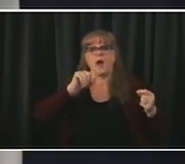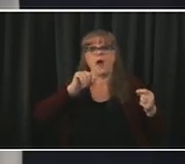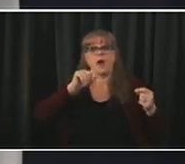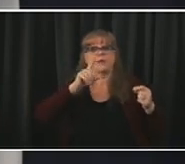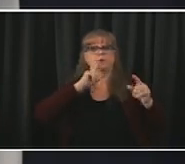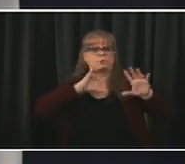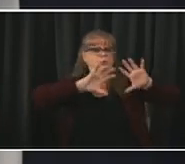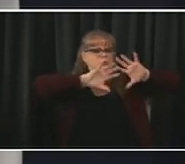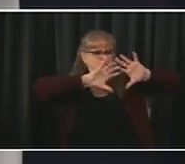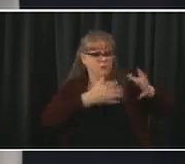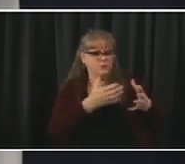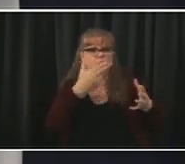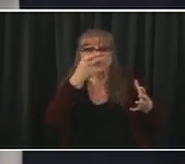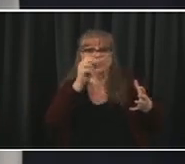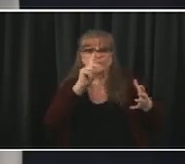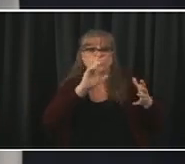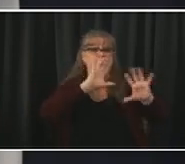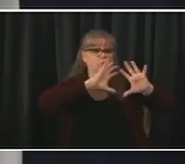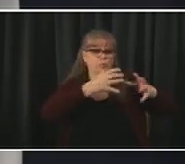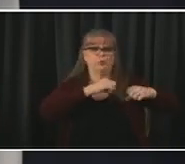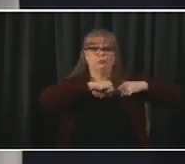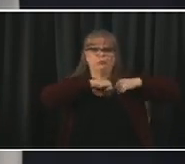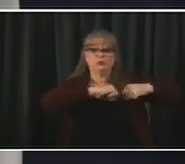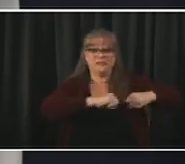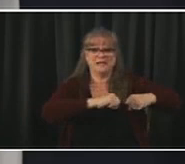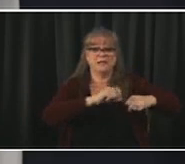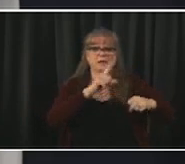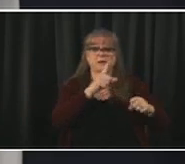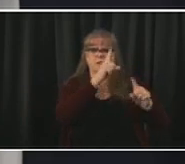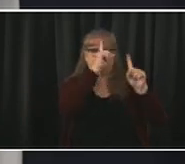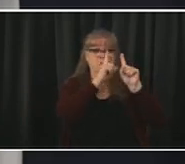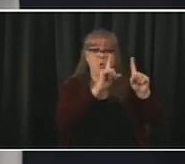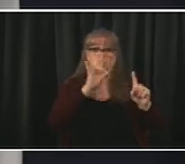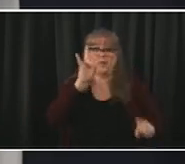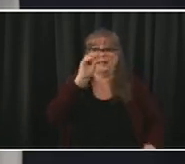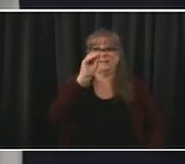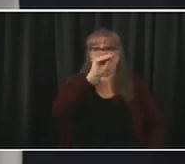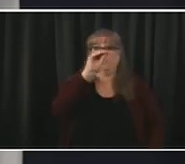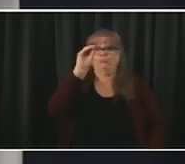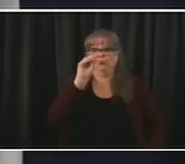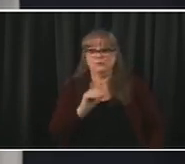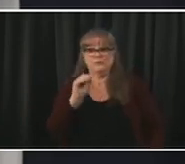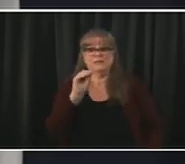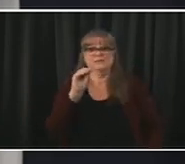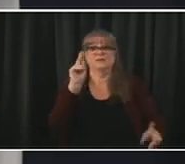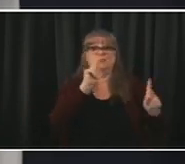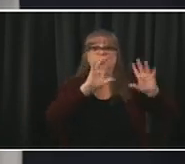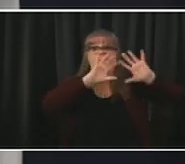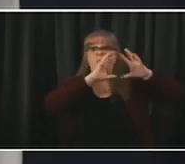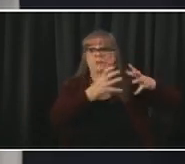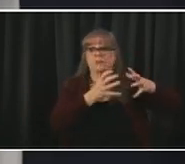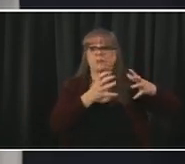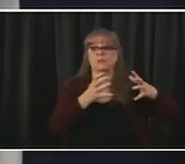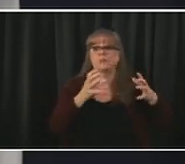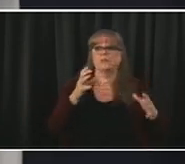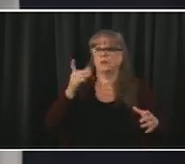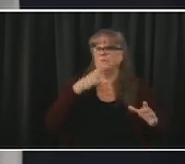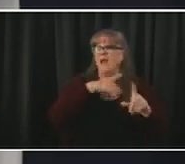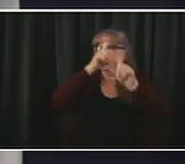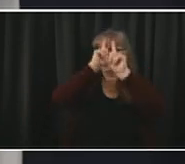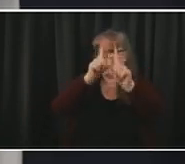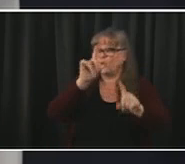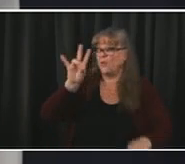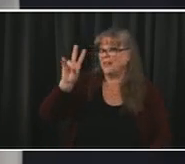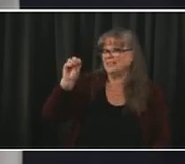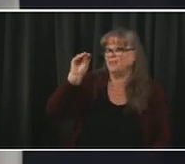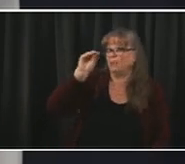immunity? 70% of the entire population? Thank you very much. Yeah, roughly 70%. That's more of a question for